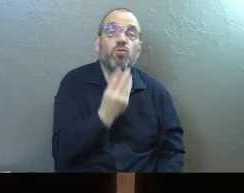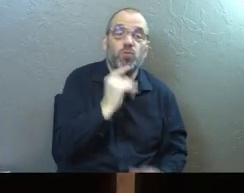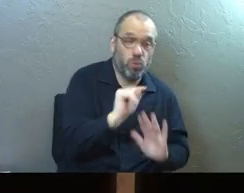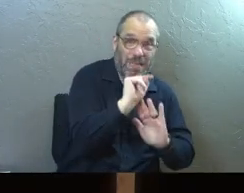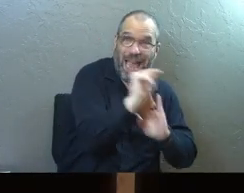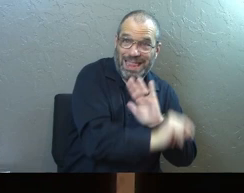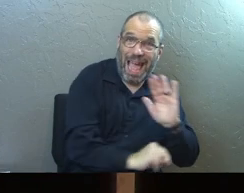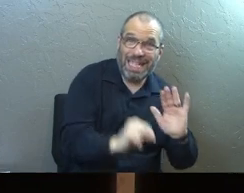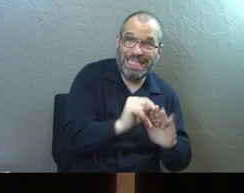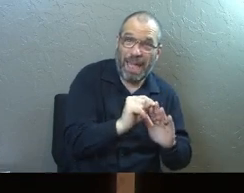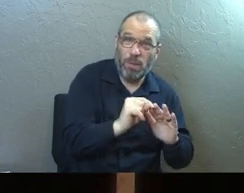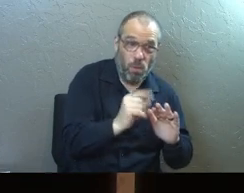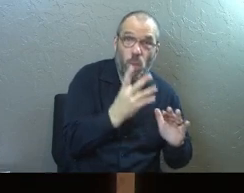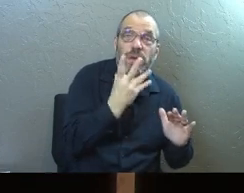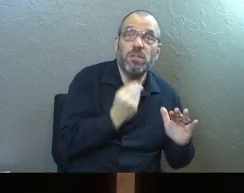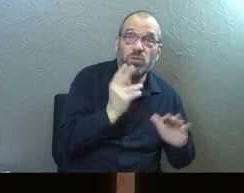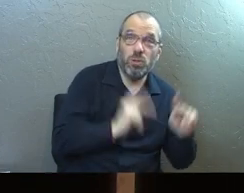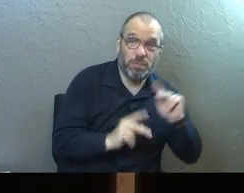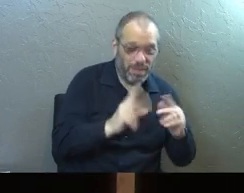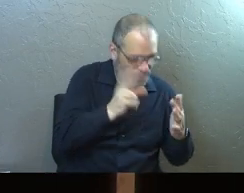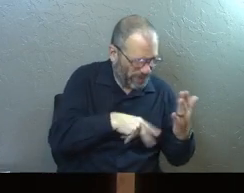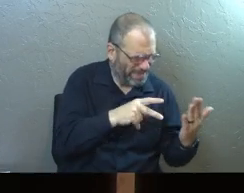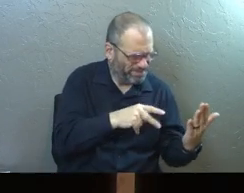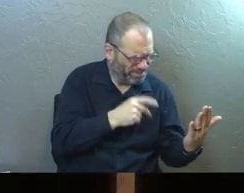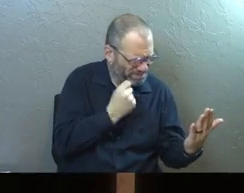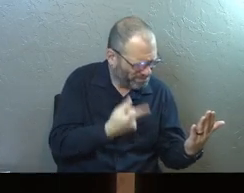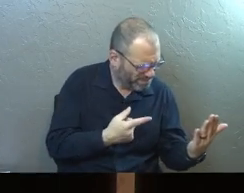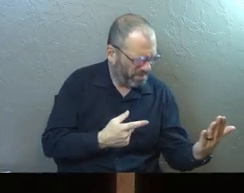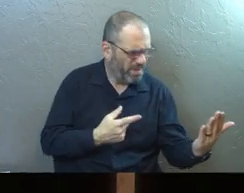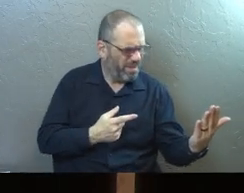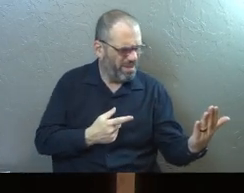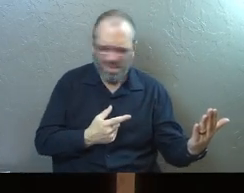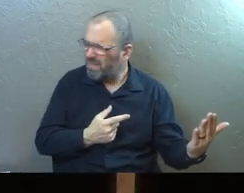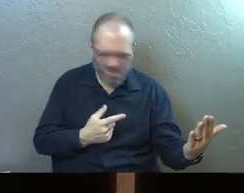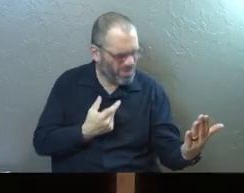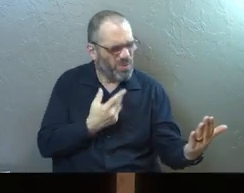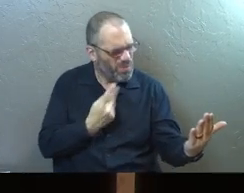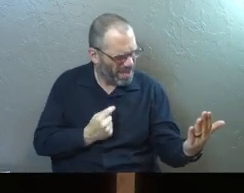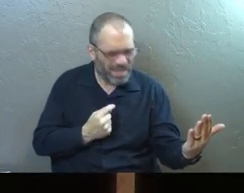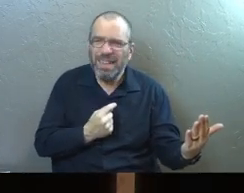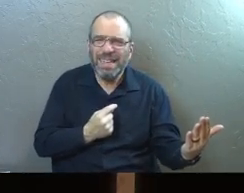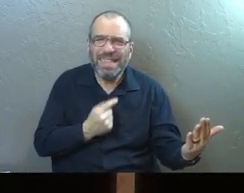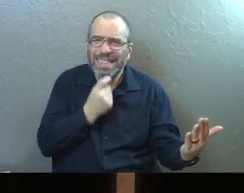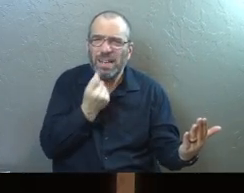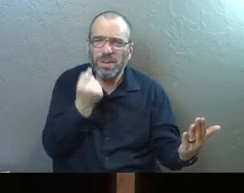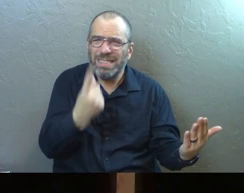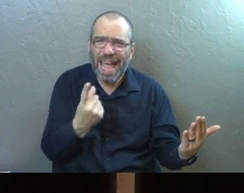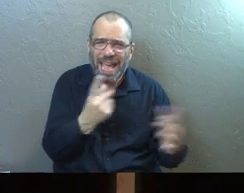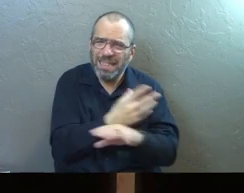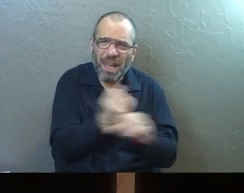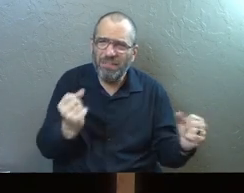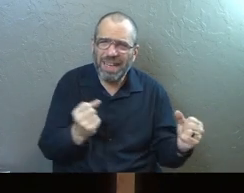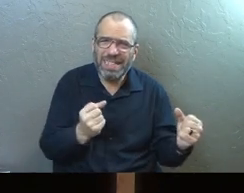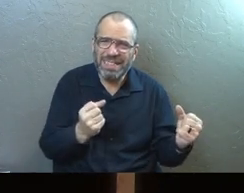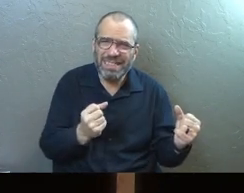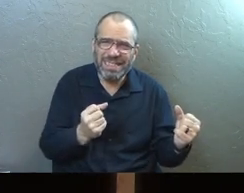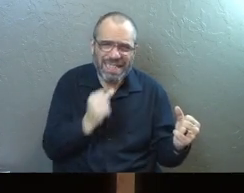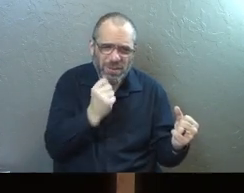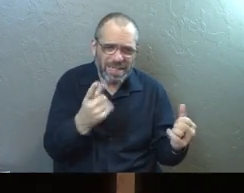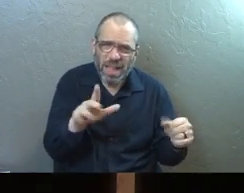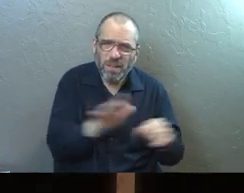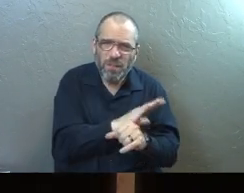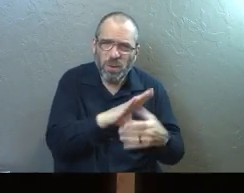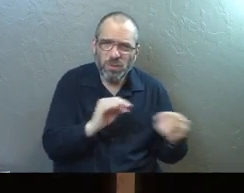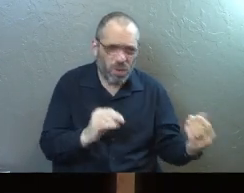time, when they were reading this prophecy and they're trying to understand what it could even possibly mean, because they don't know the whole plan of redemption that's about to